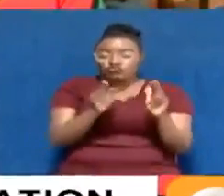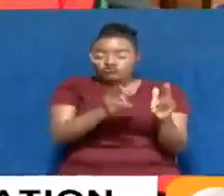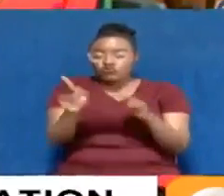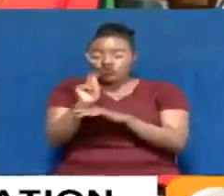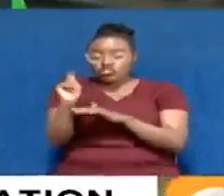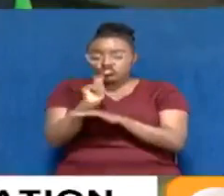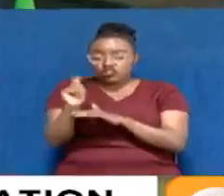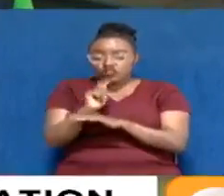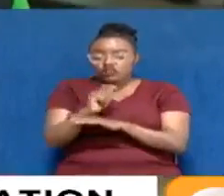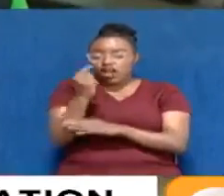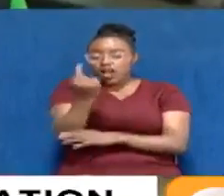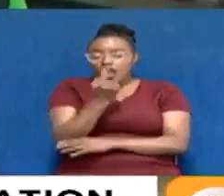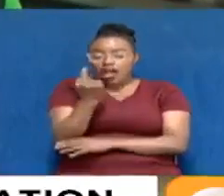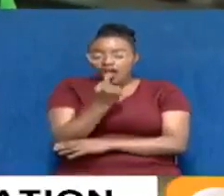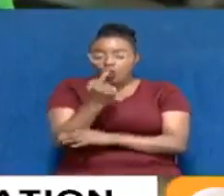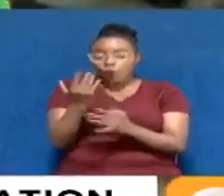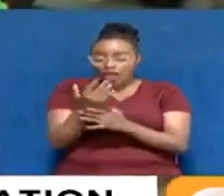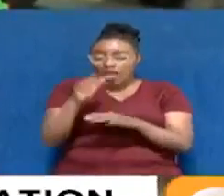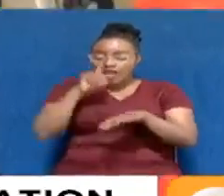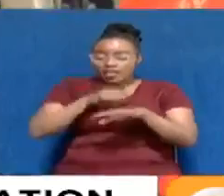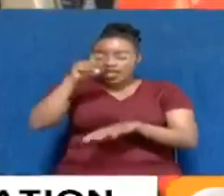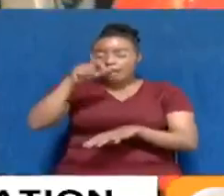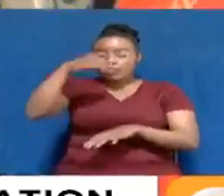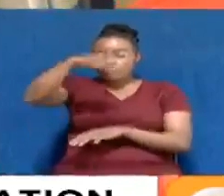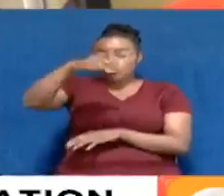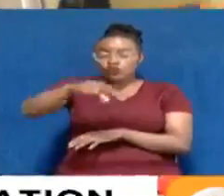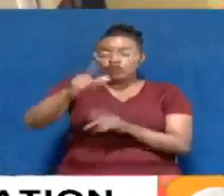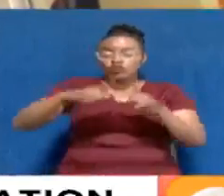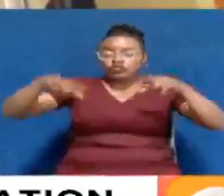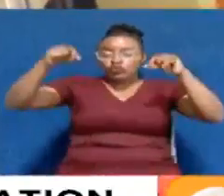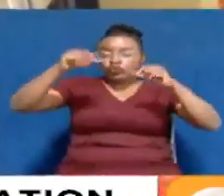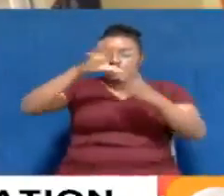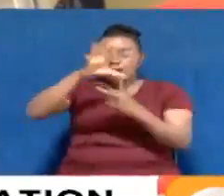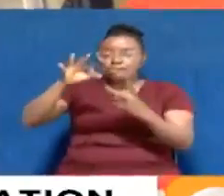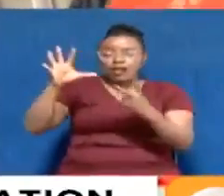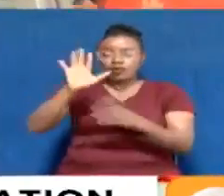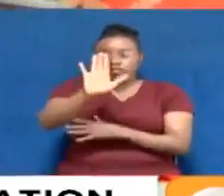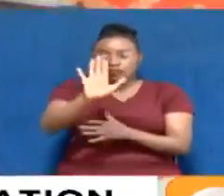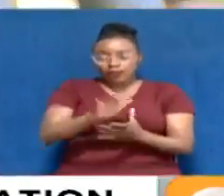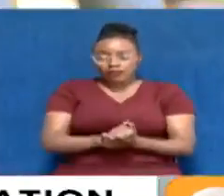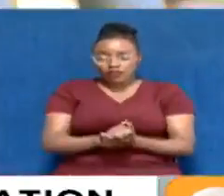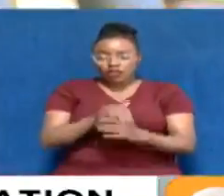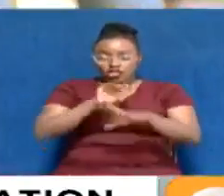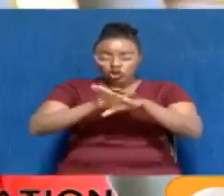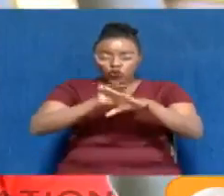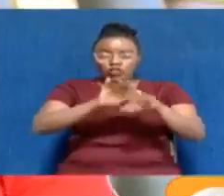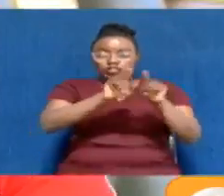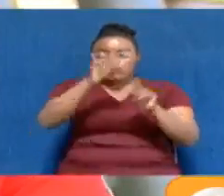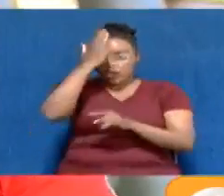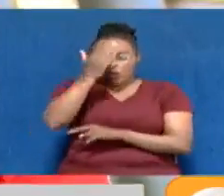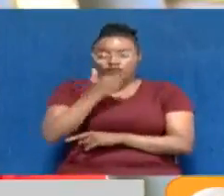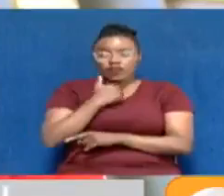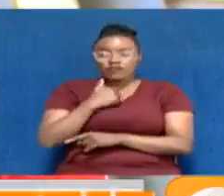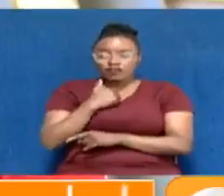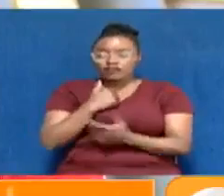of training in isolation at a base in Embu. Qualification to Tokyo is her priority. Tutakuja na result nzuri kwa sababu